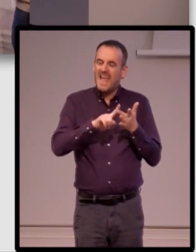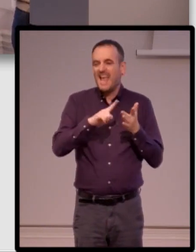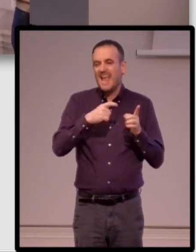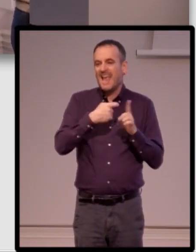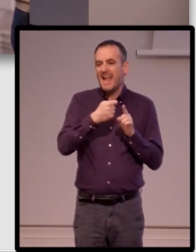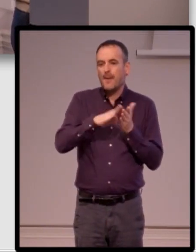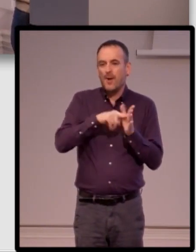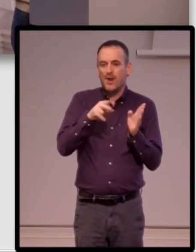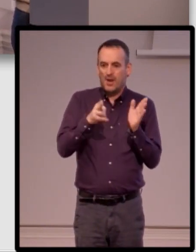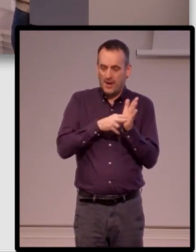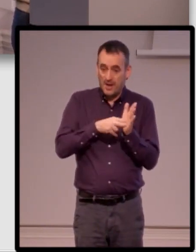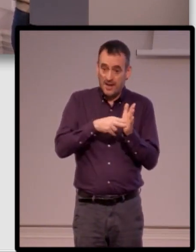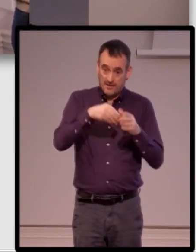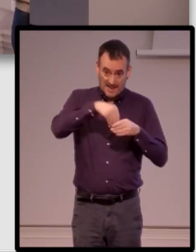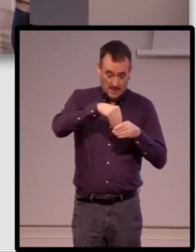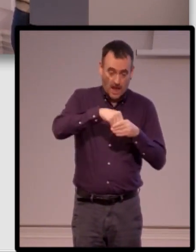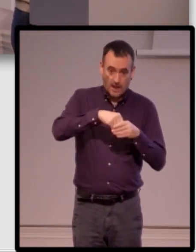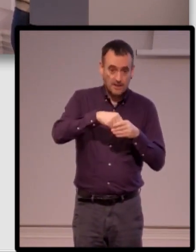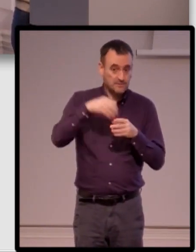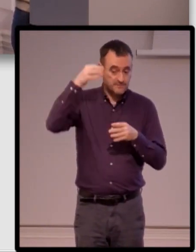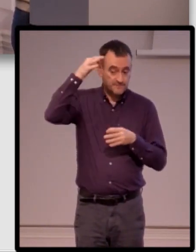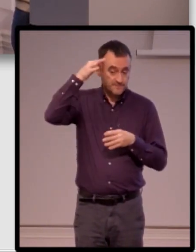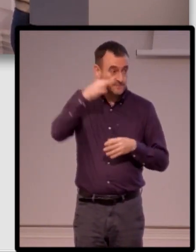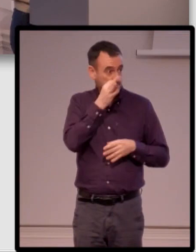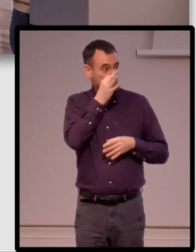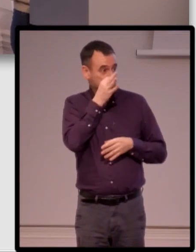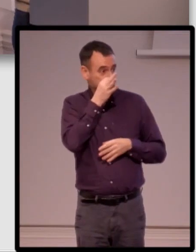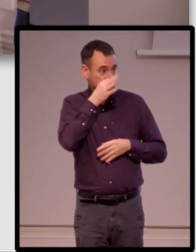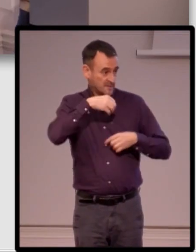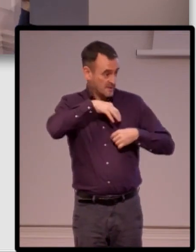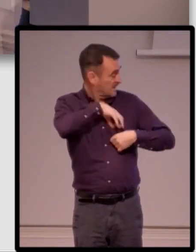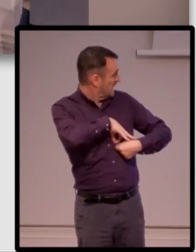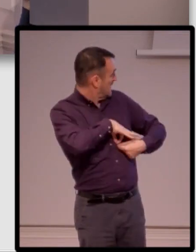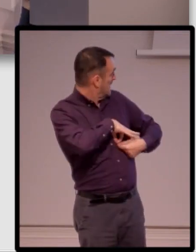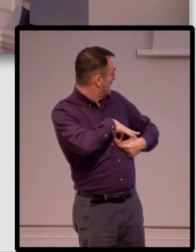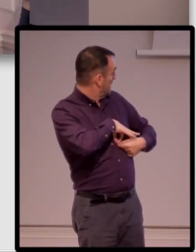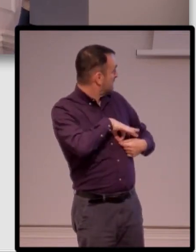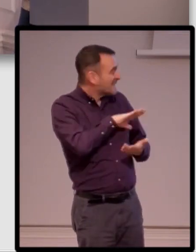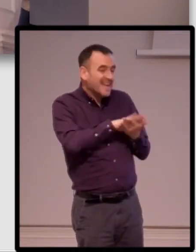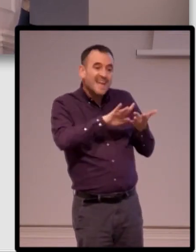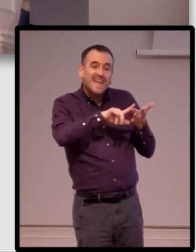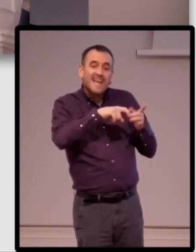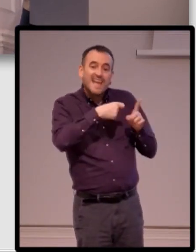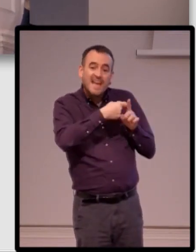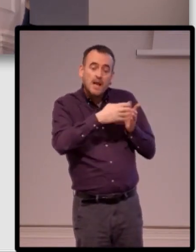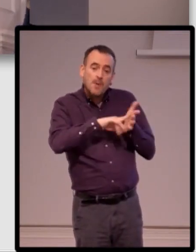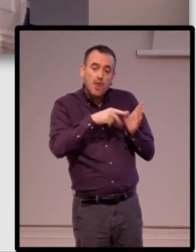a Hickman catheter. Just as an aside, this catheter is